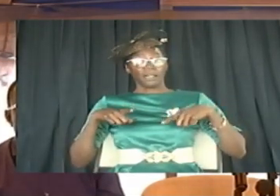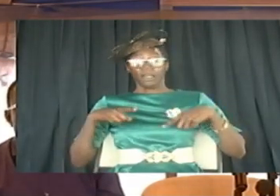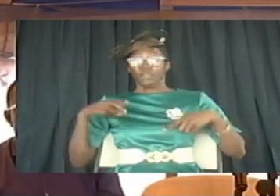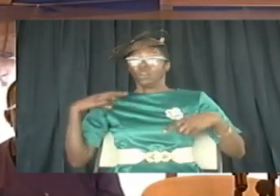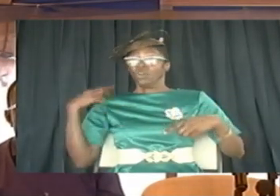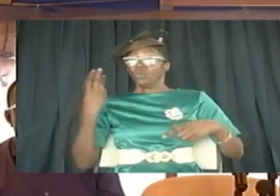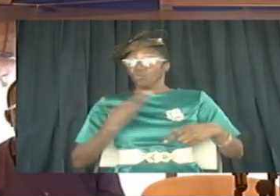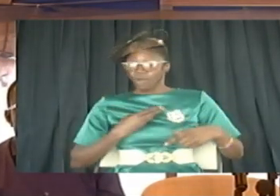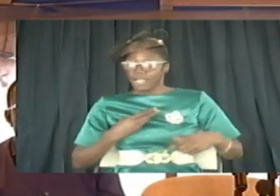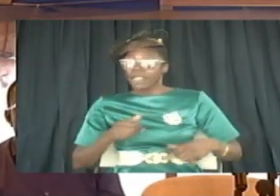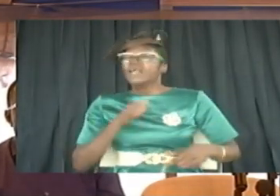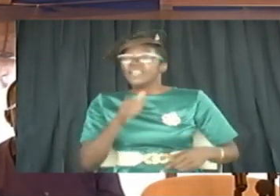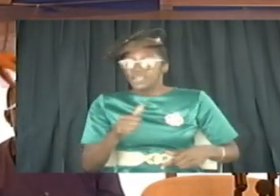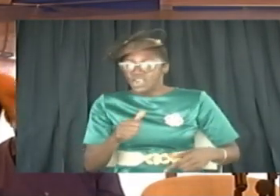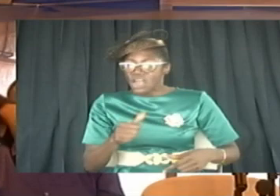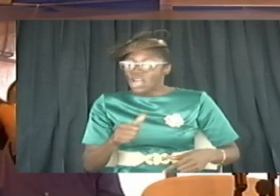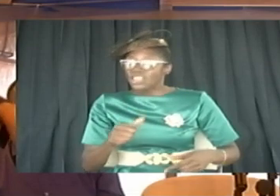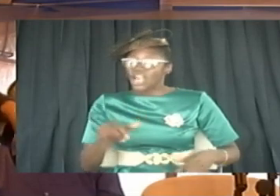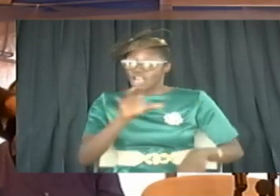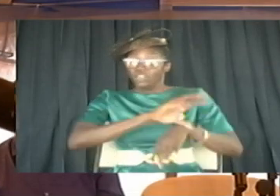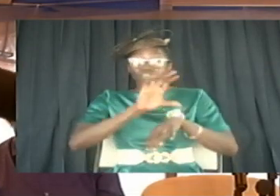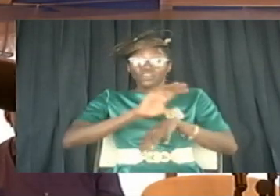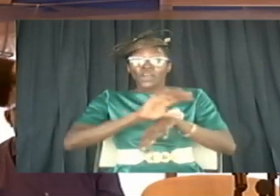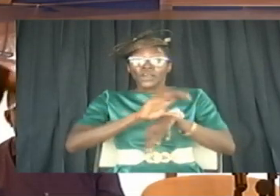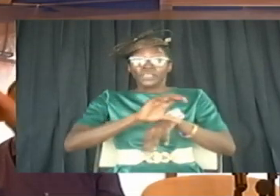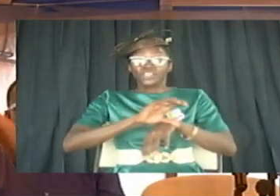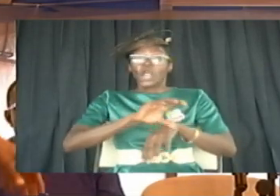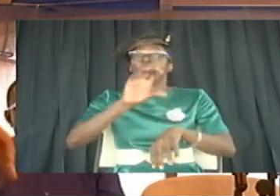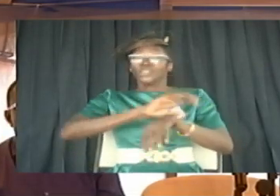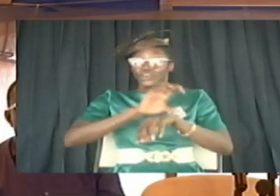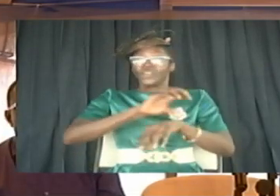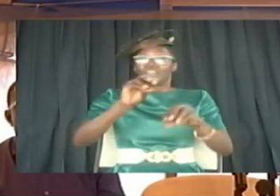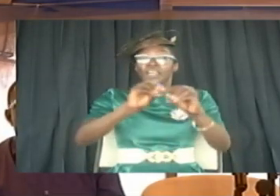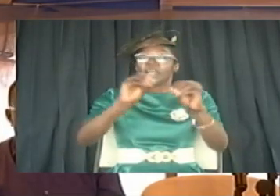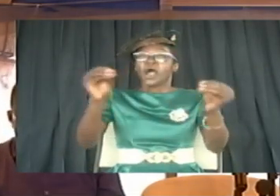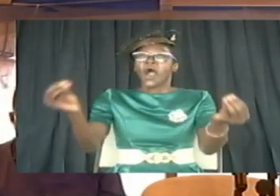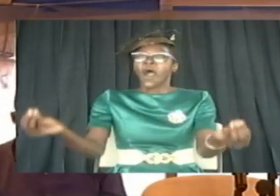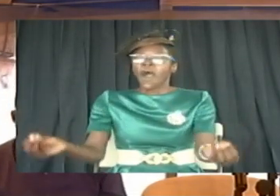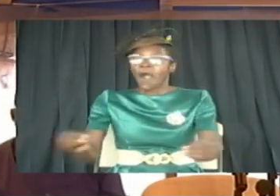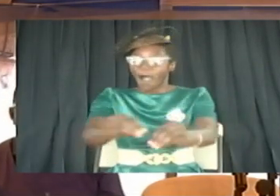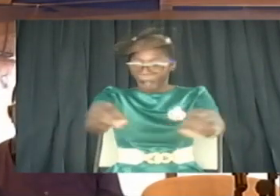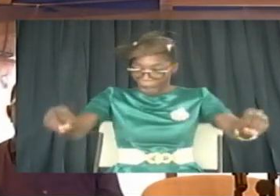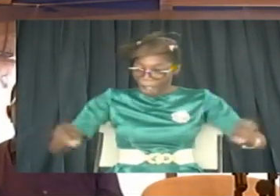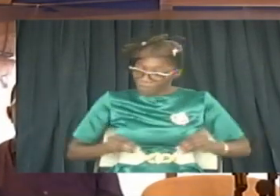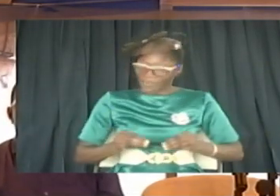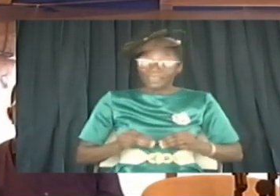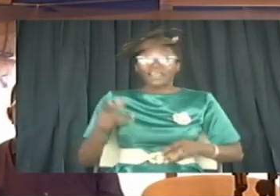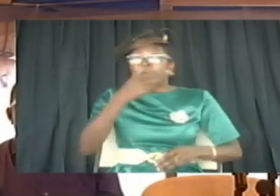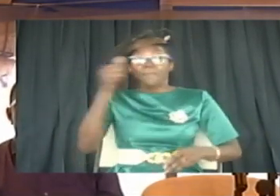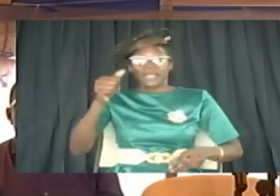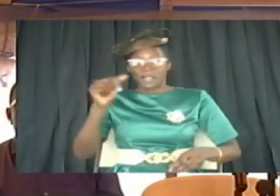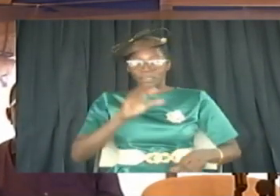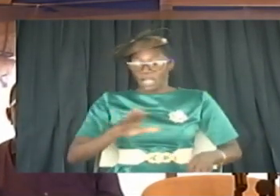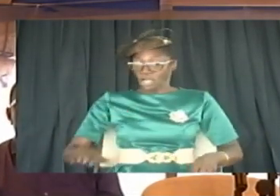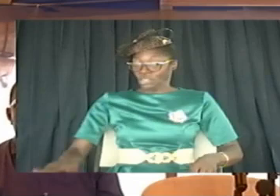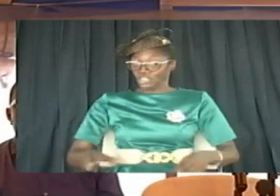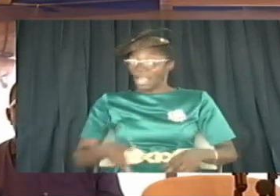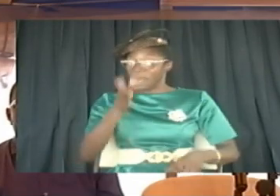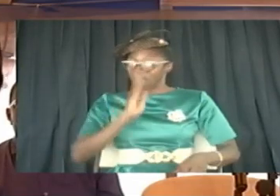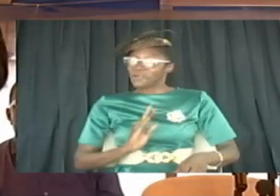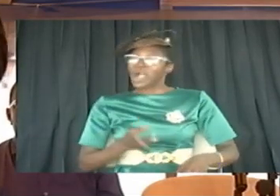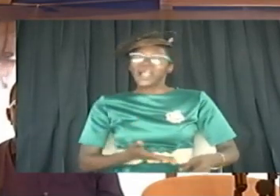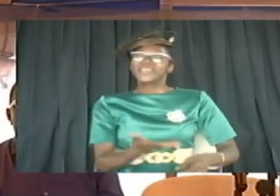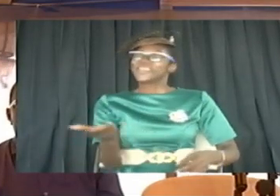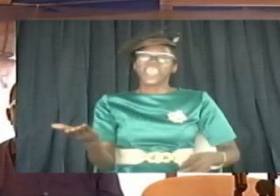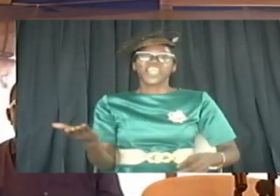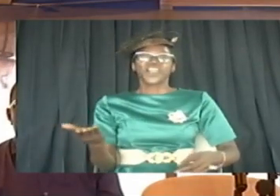church, church was in the office because a child of God was there, and she directed her as to what to do.